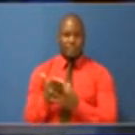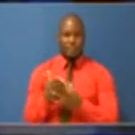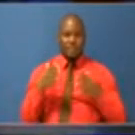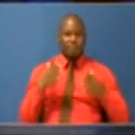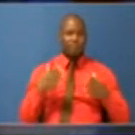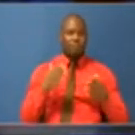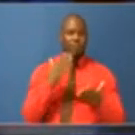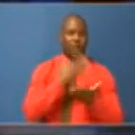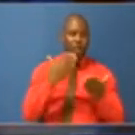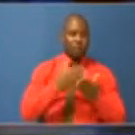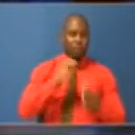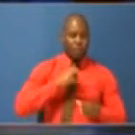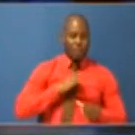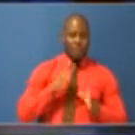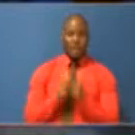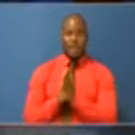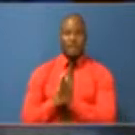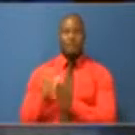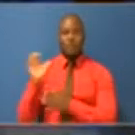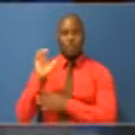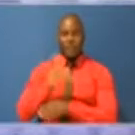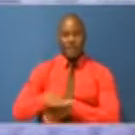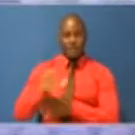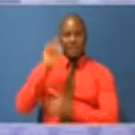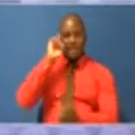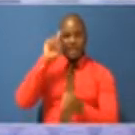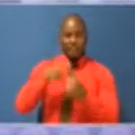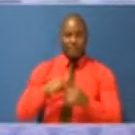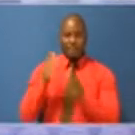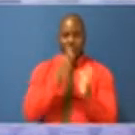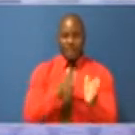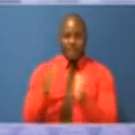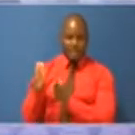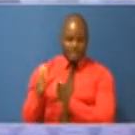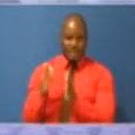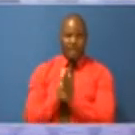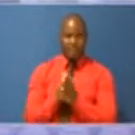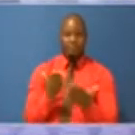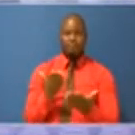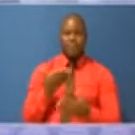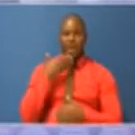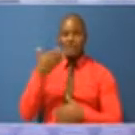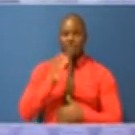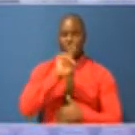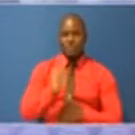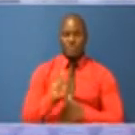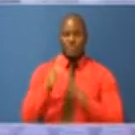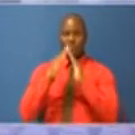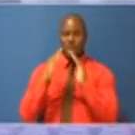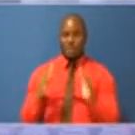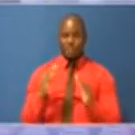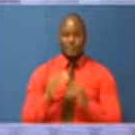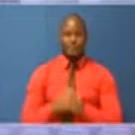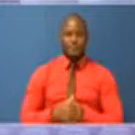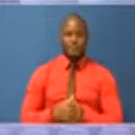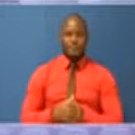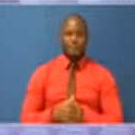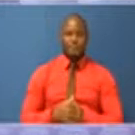residential and commercial areas for purposes of planning and to answer the question of housing